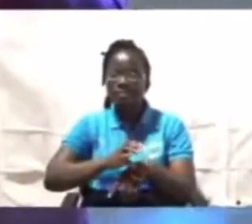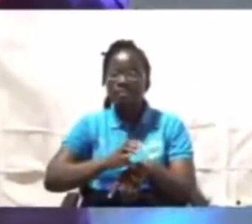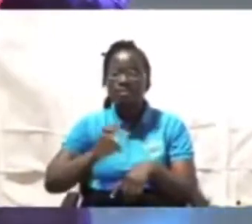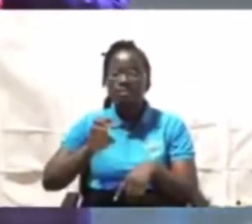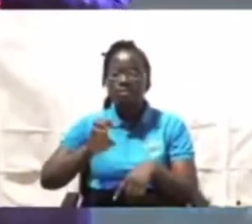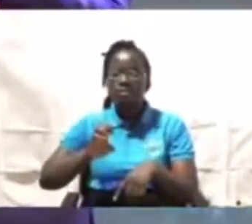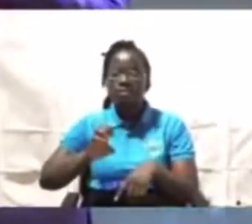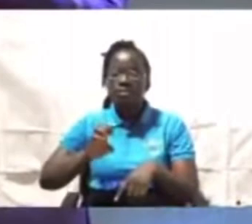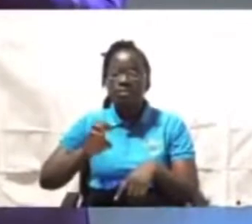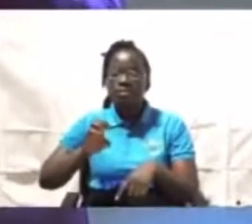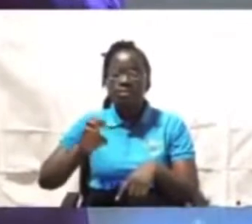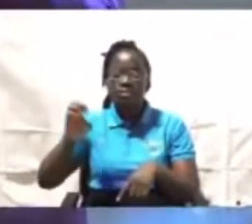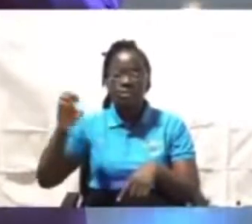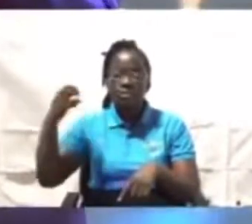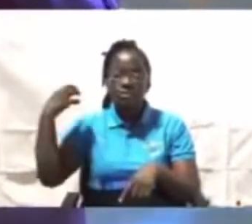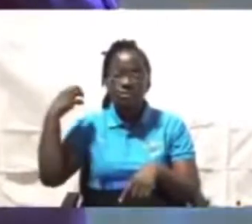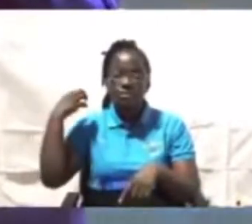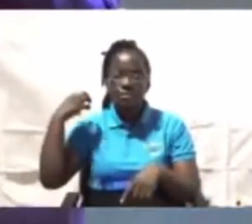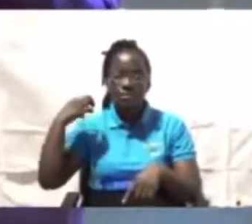Elder Doctor